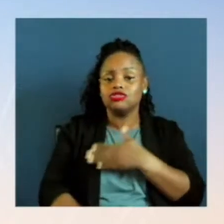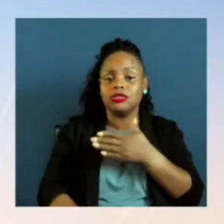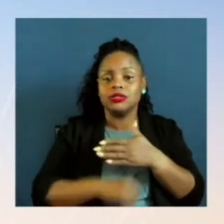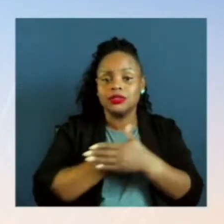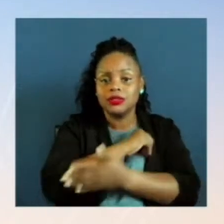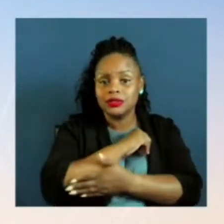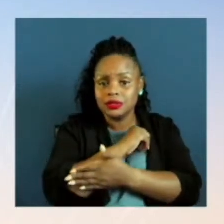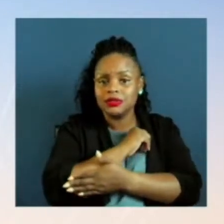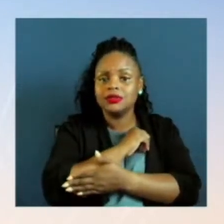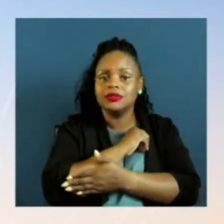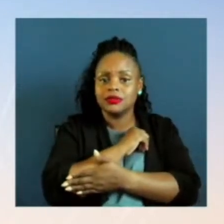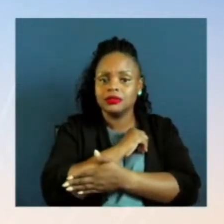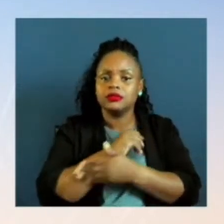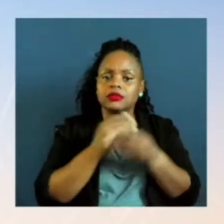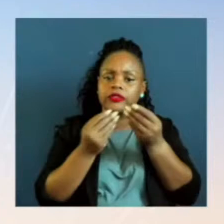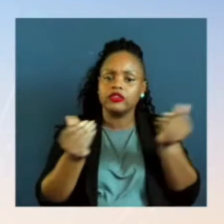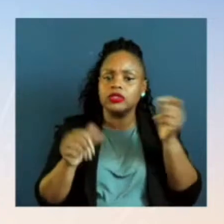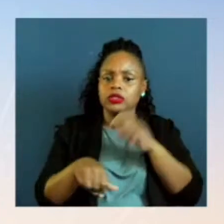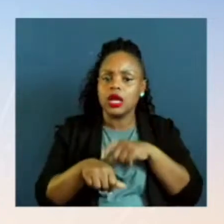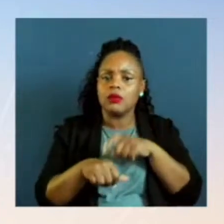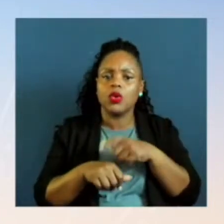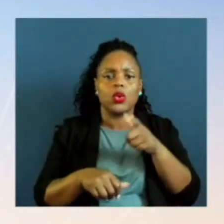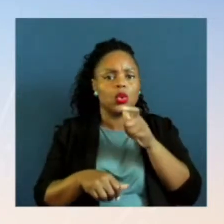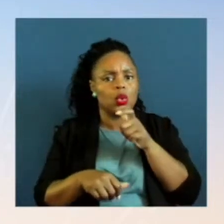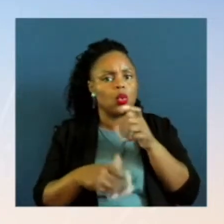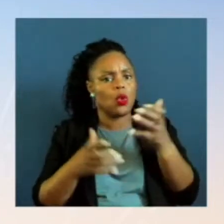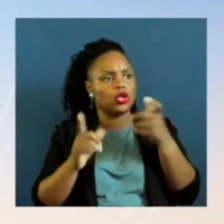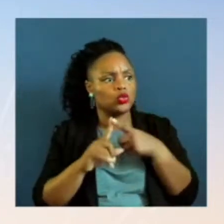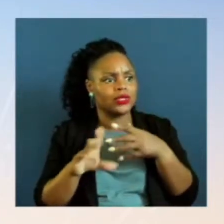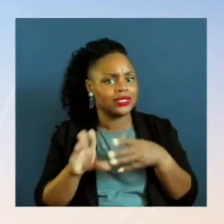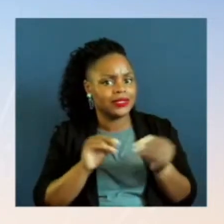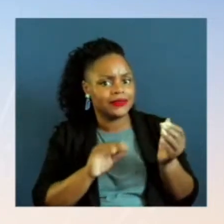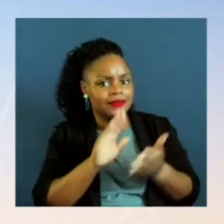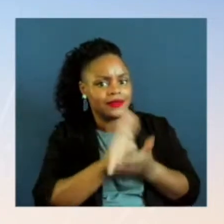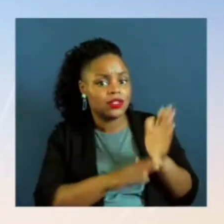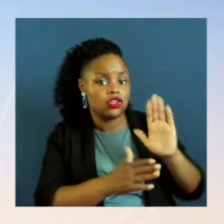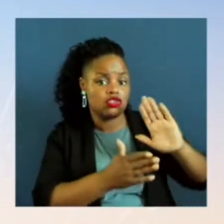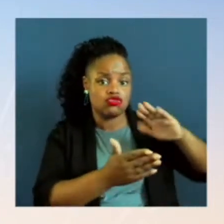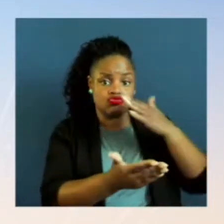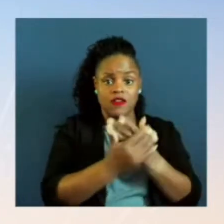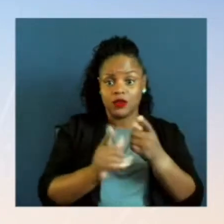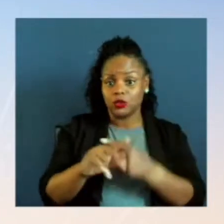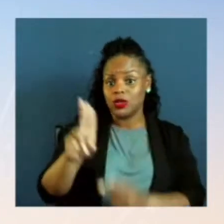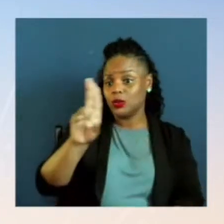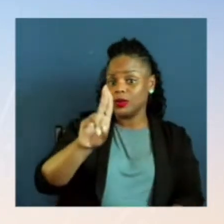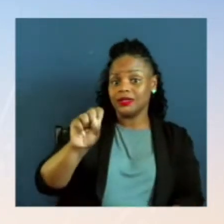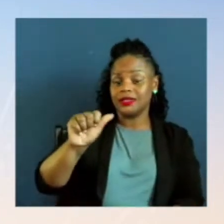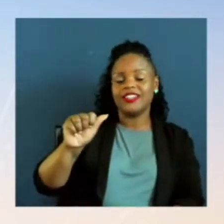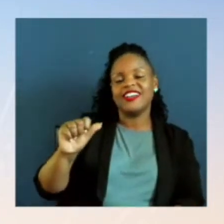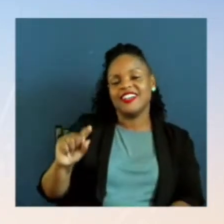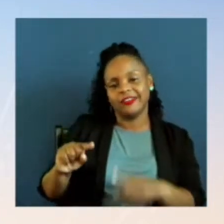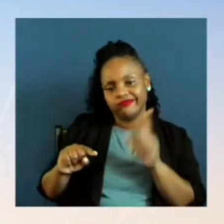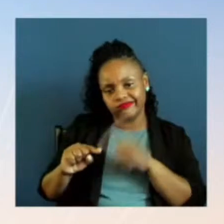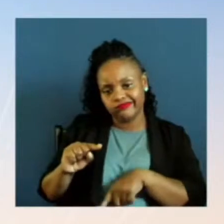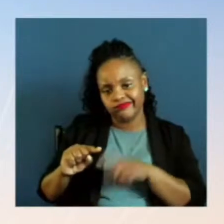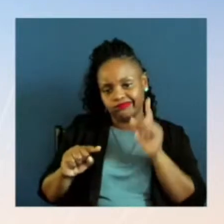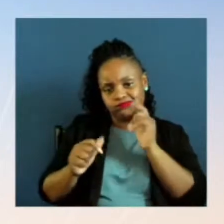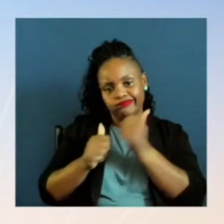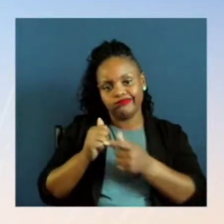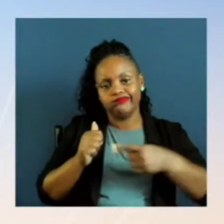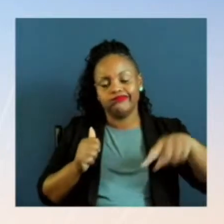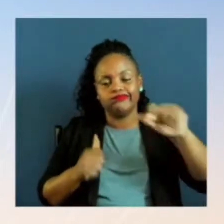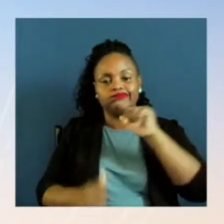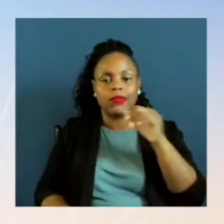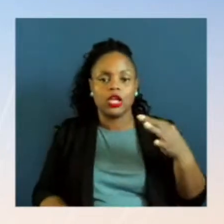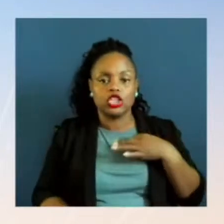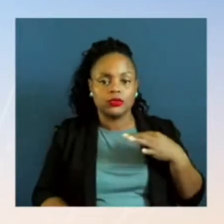wants to leave Afghanistan and come to the United States will not be able to and will not be eligible. And we don't want to set the expectation that will be the case, but what we want to